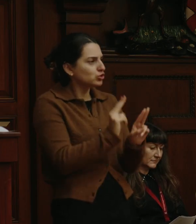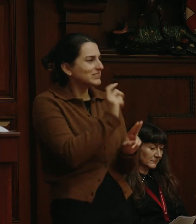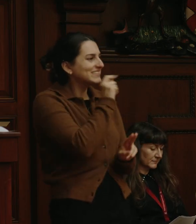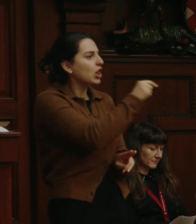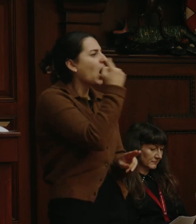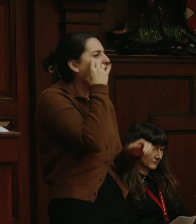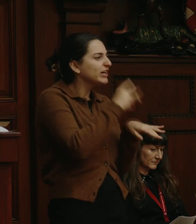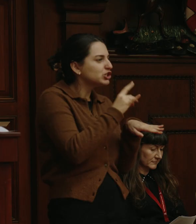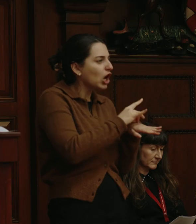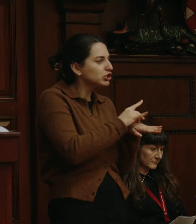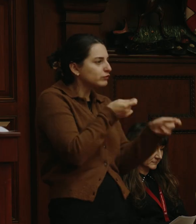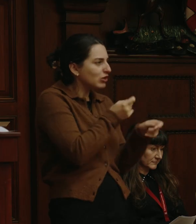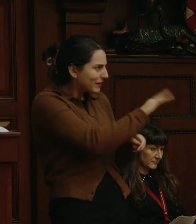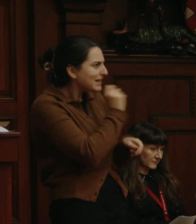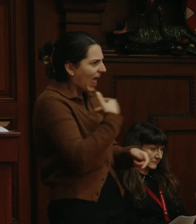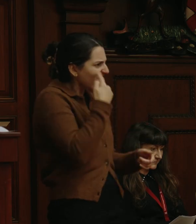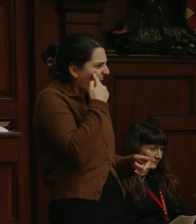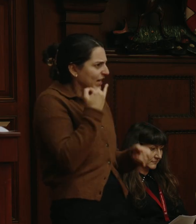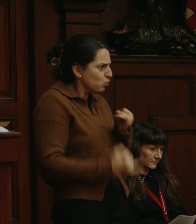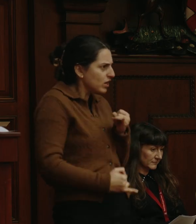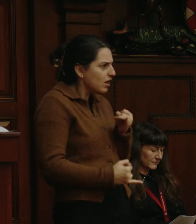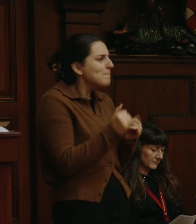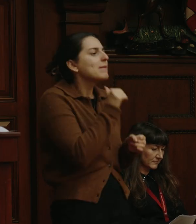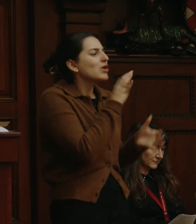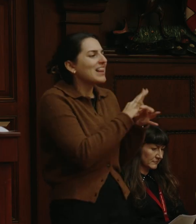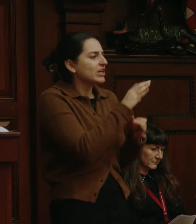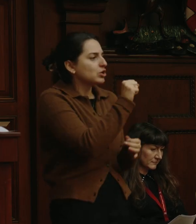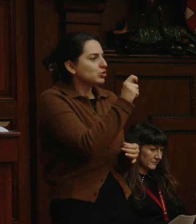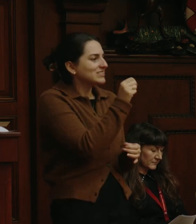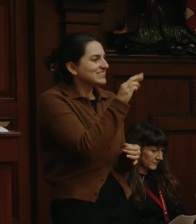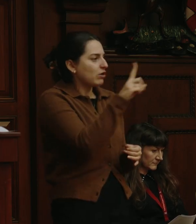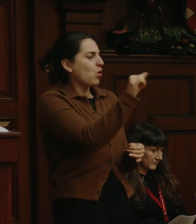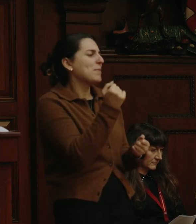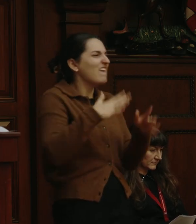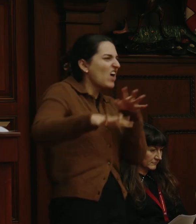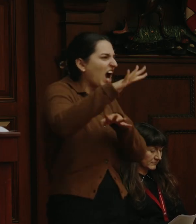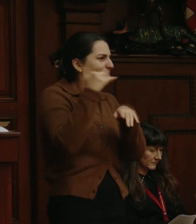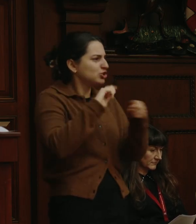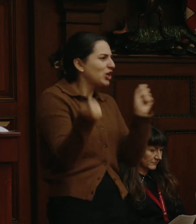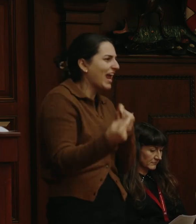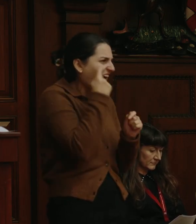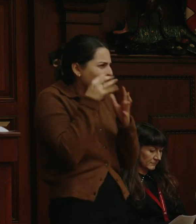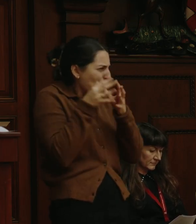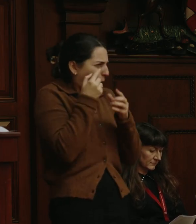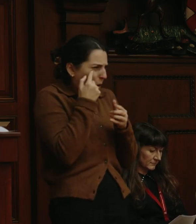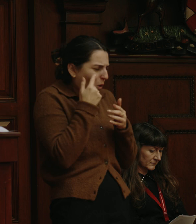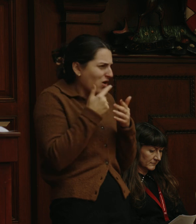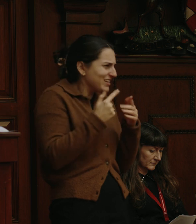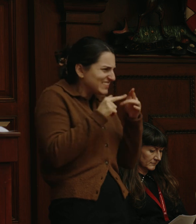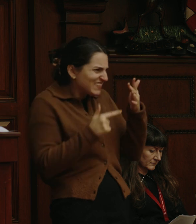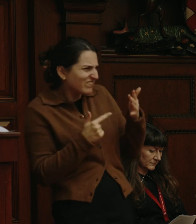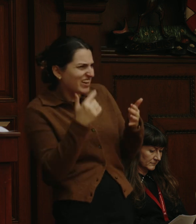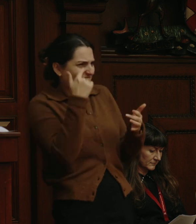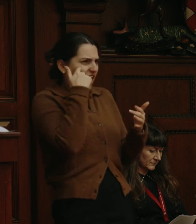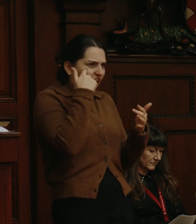your ophthalmologist. It mightn't necessarily be linked to the steroids, but maybe to your environment, maybe you're just having a flare of the eyes, the inflammation is